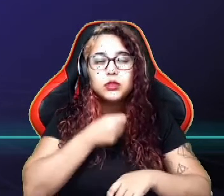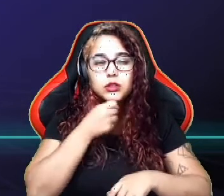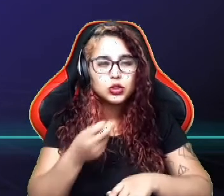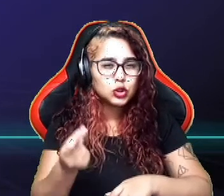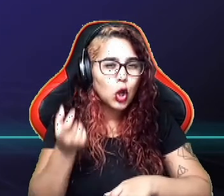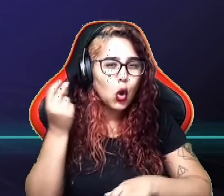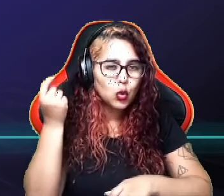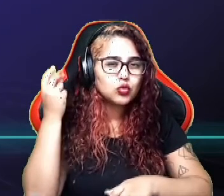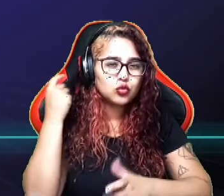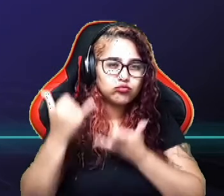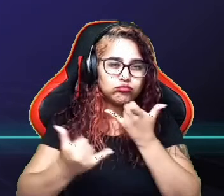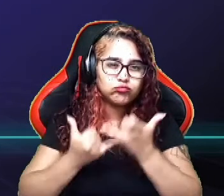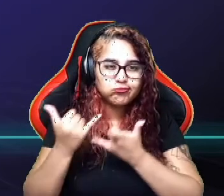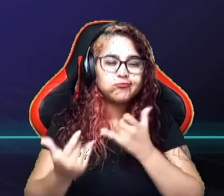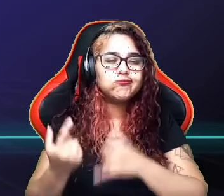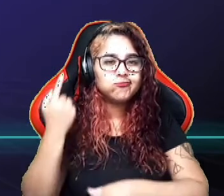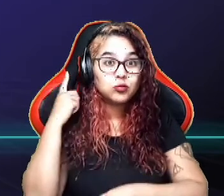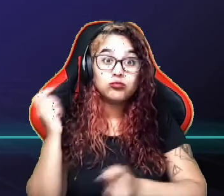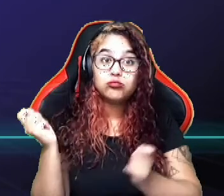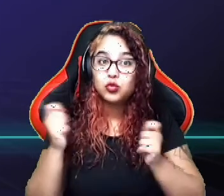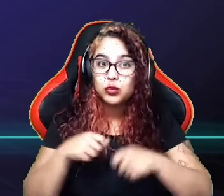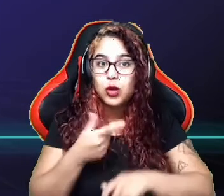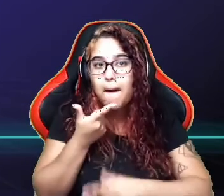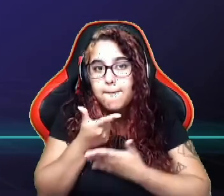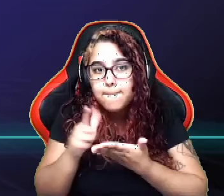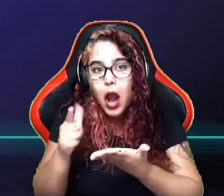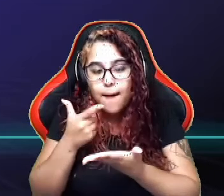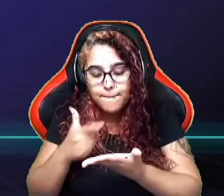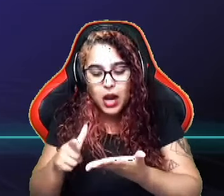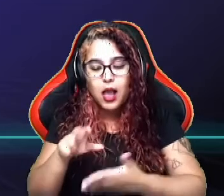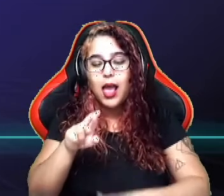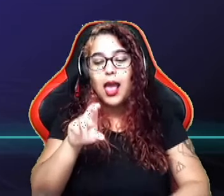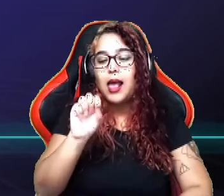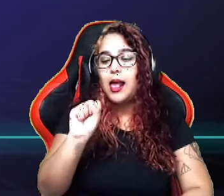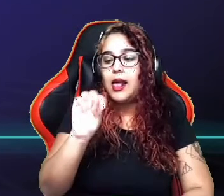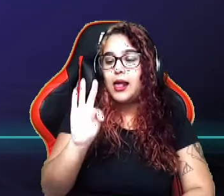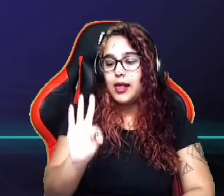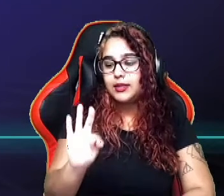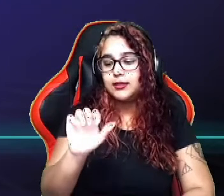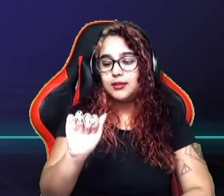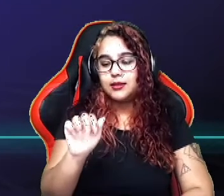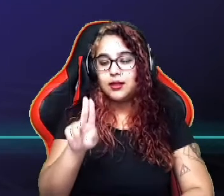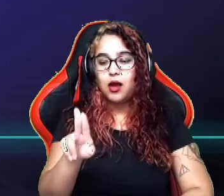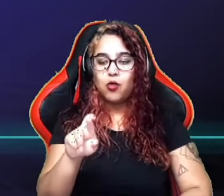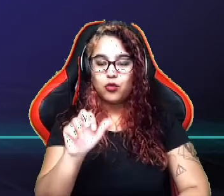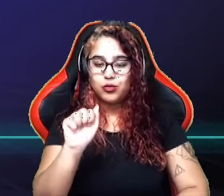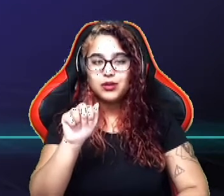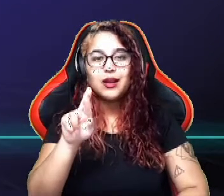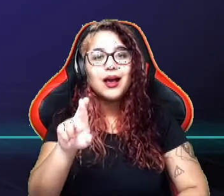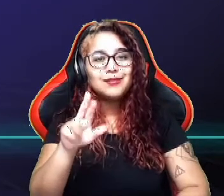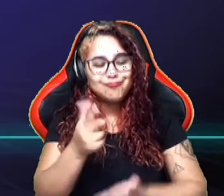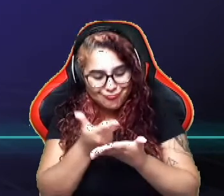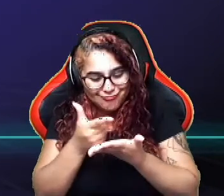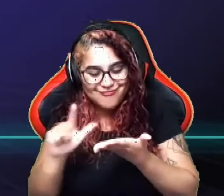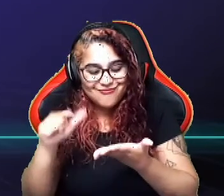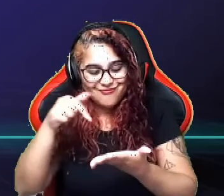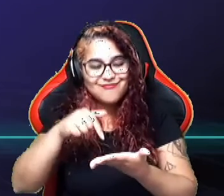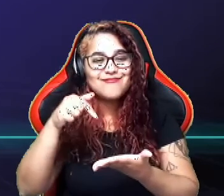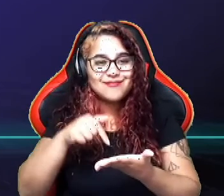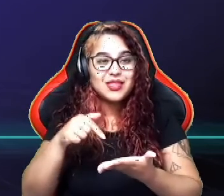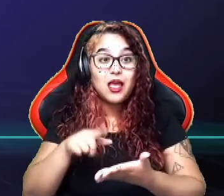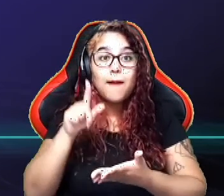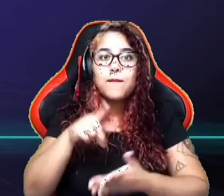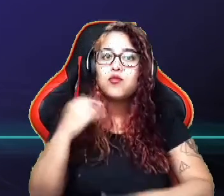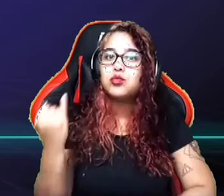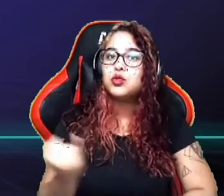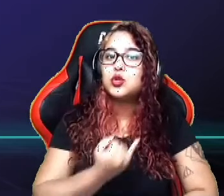games. We look for games to restore every week. And this is extremely important for the historical